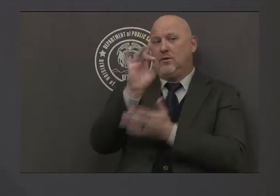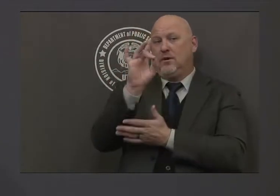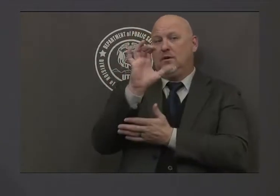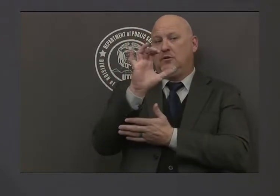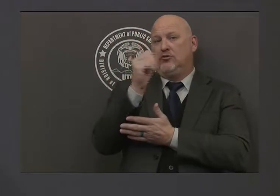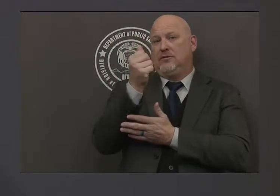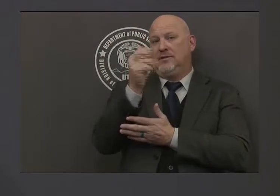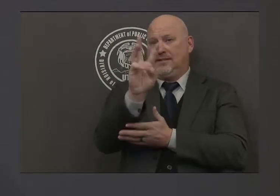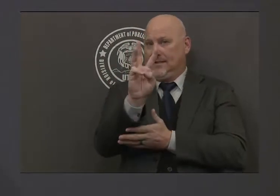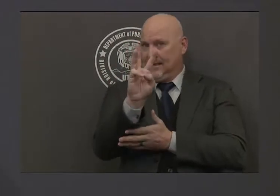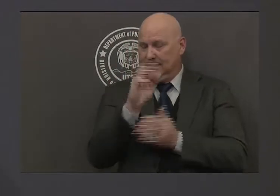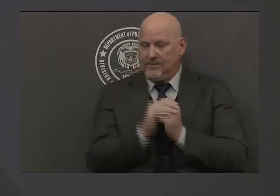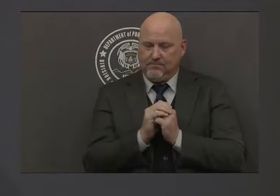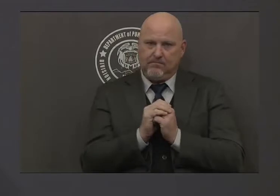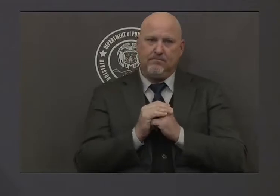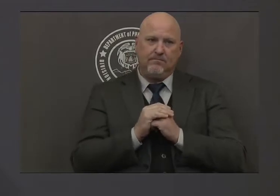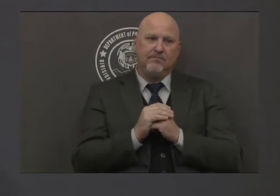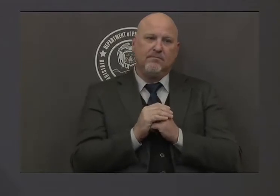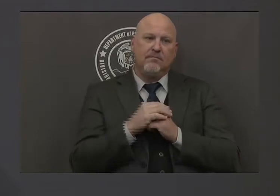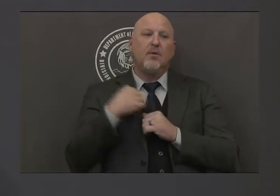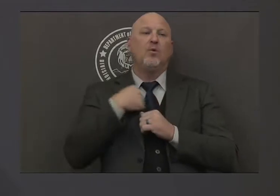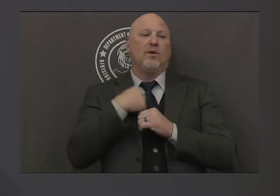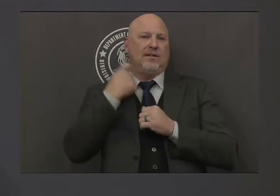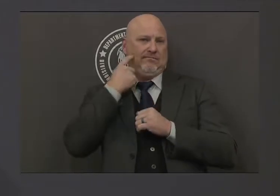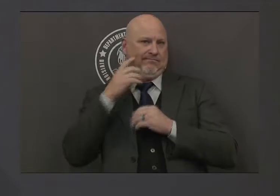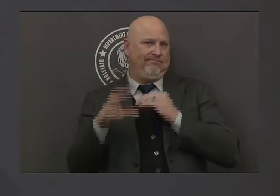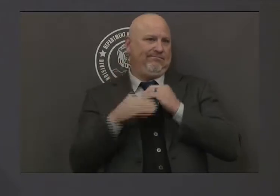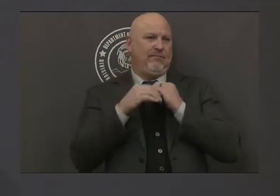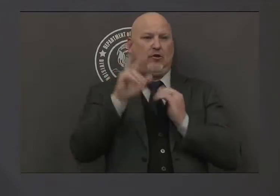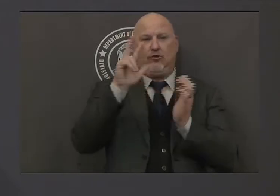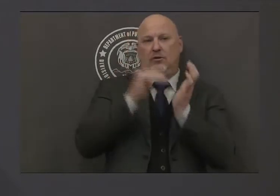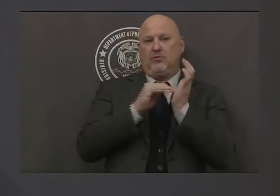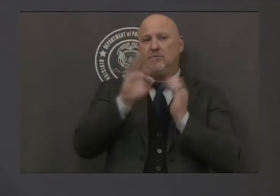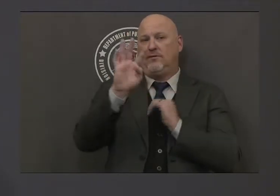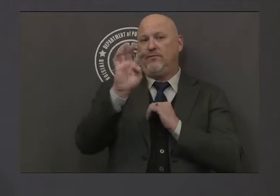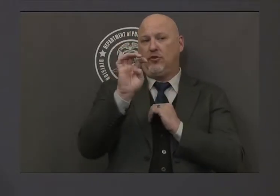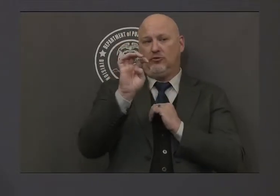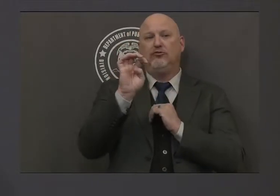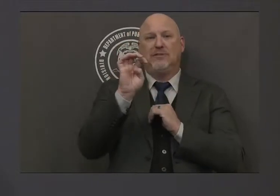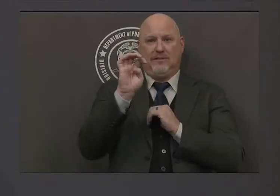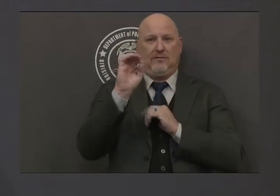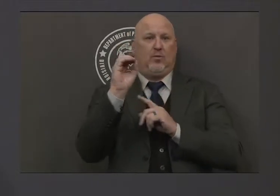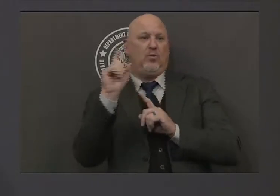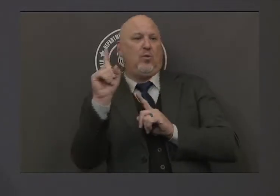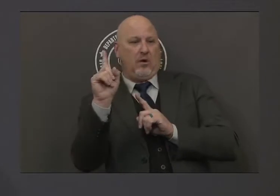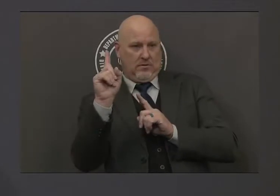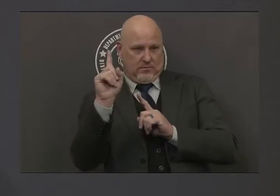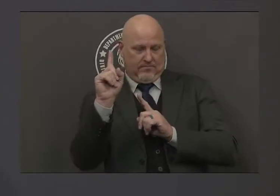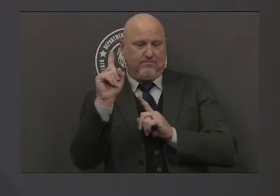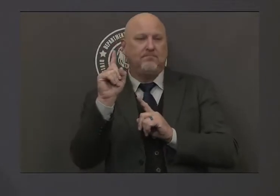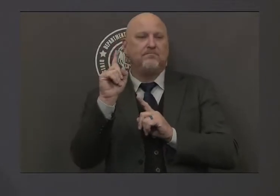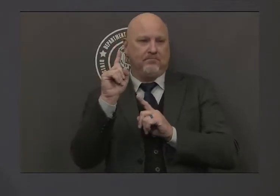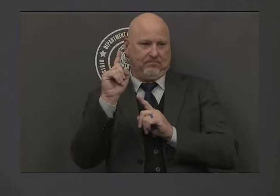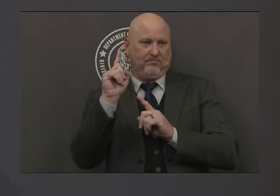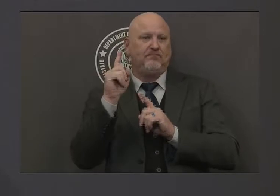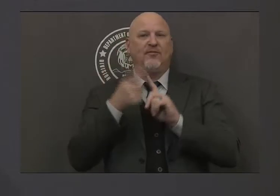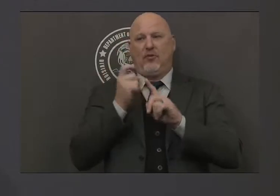2,816. We added an additional 3,401 cases today. Last week, our rolling 7-day average